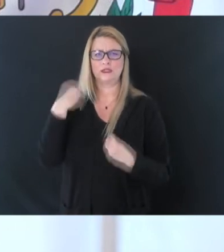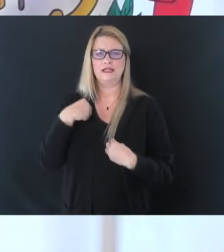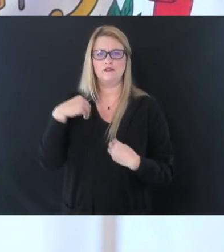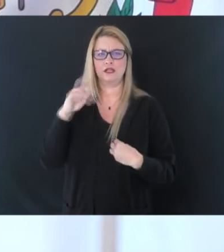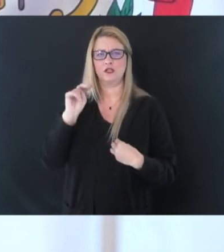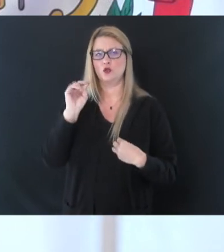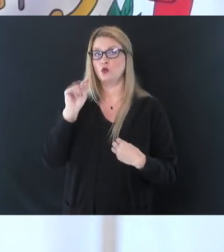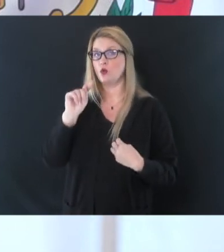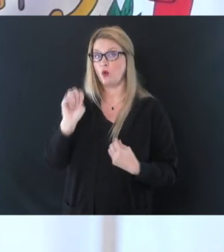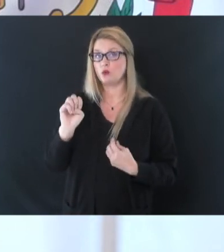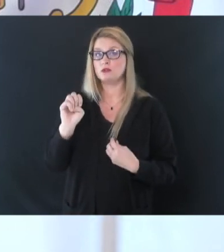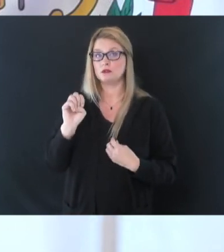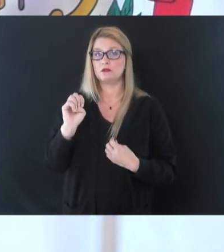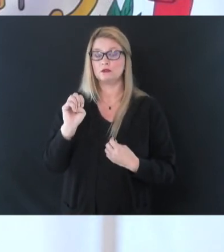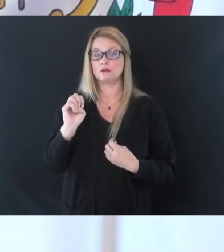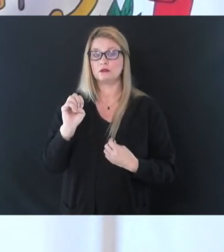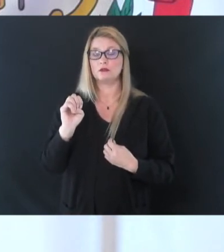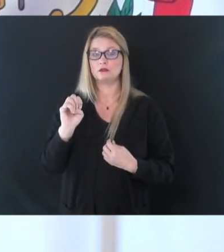there's